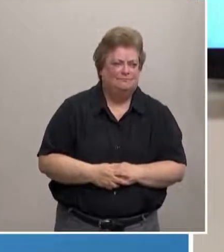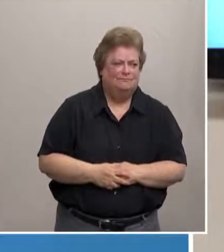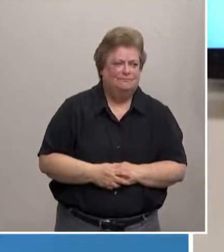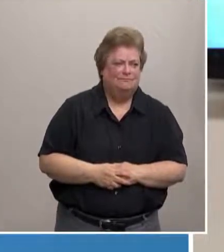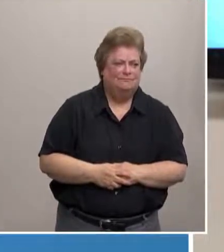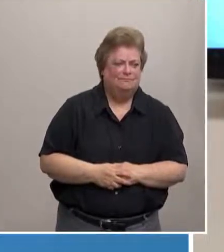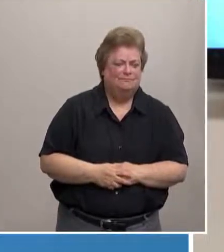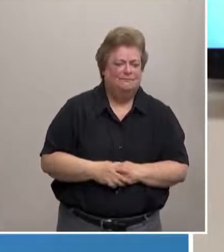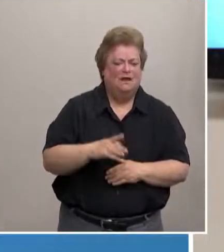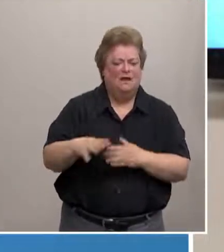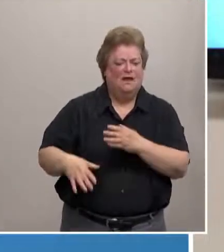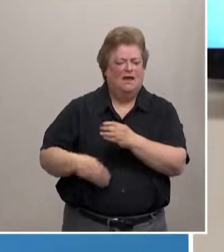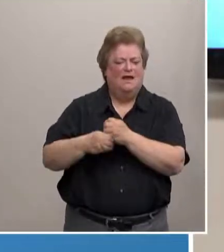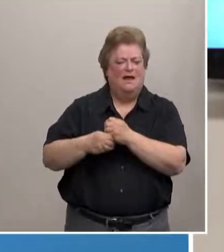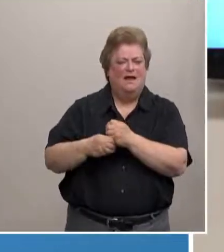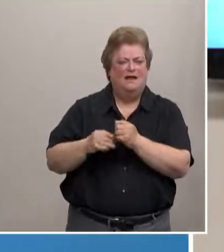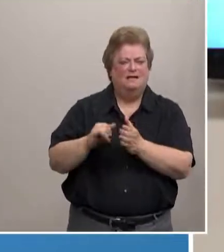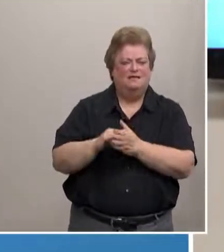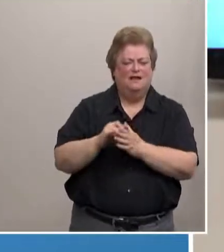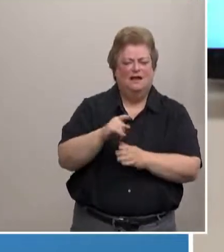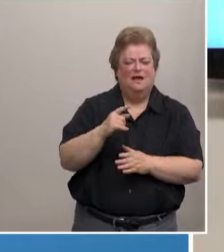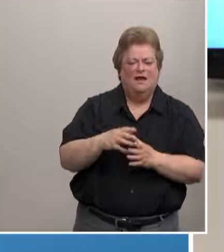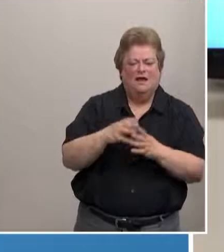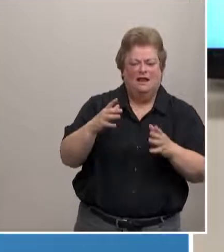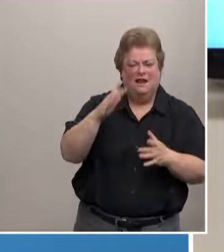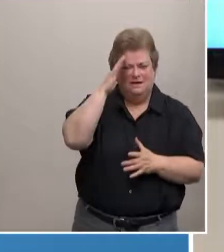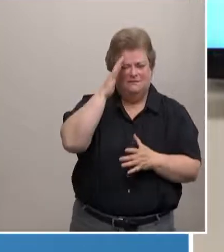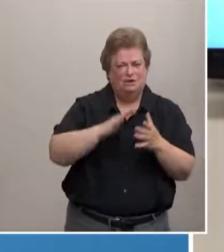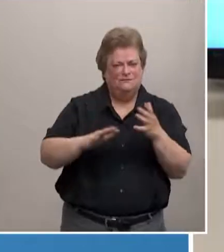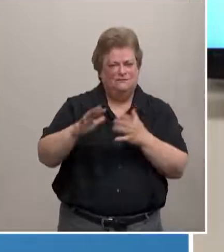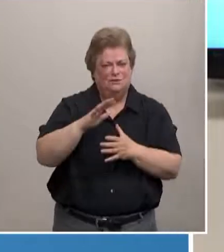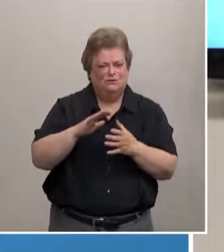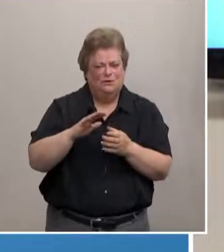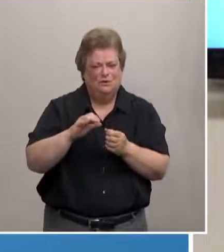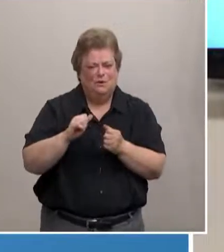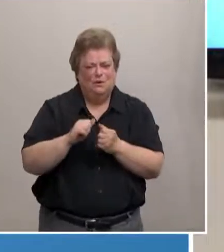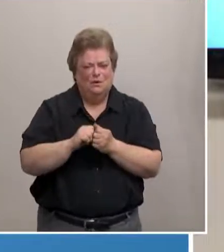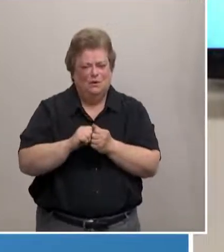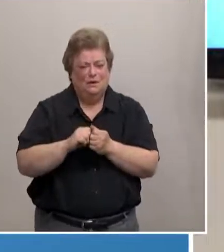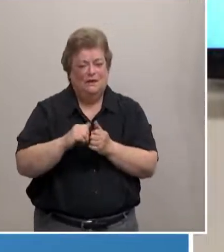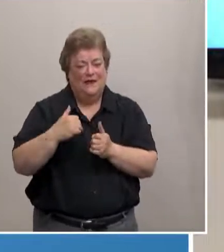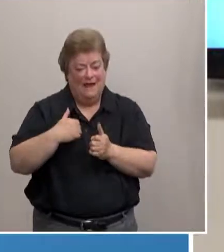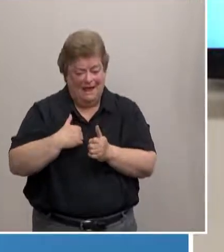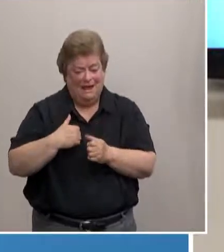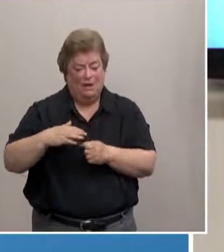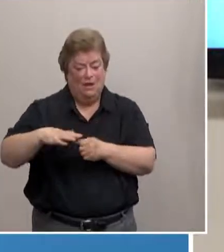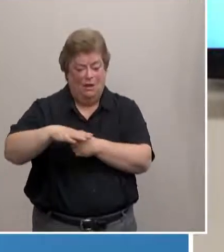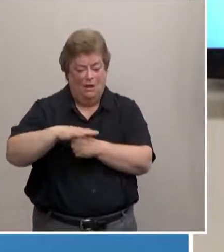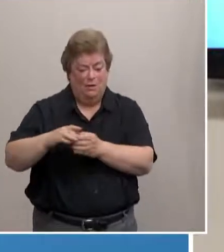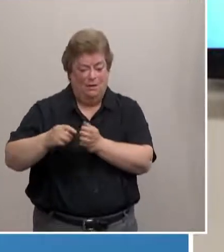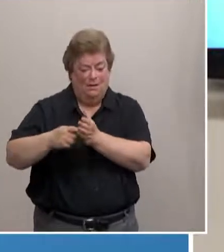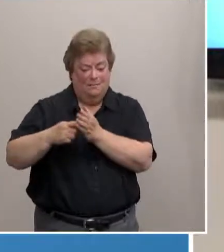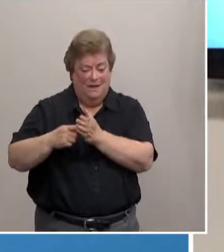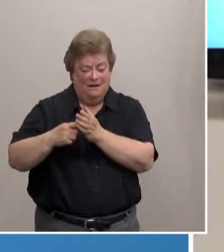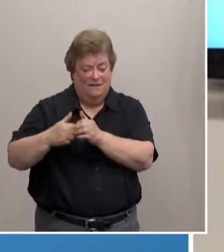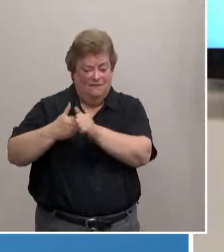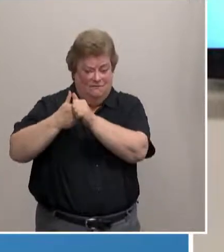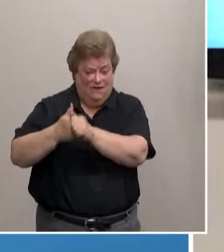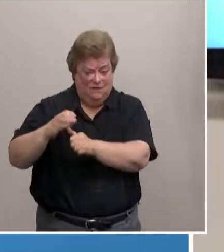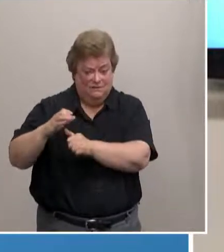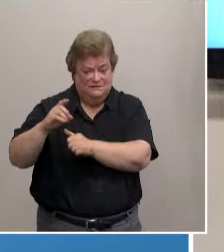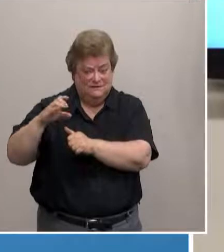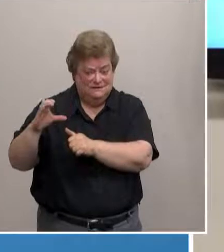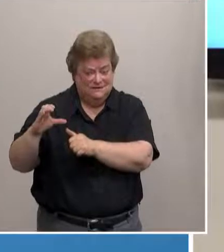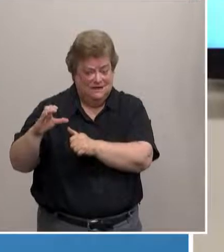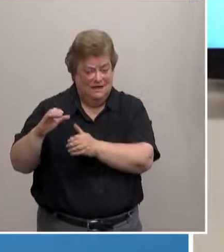Kind of going off that, there was a lot of confusion, I know, in some places that had the local mandates following the CDC guidance. Was that a